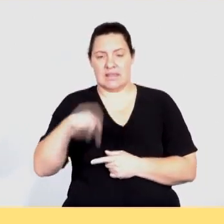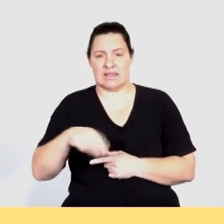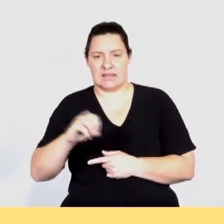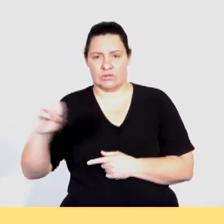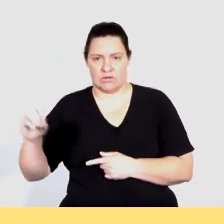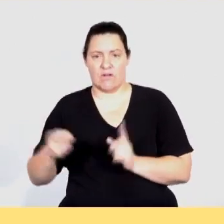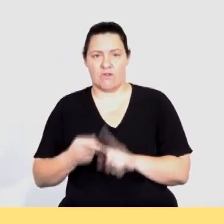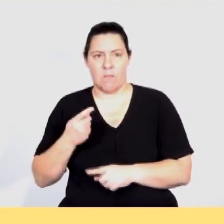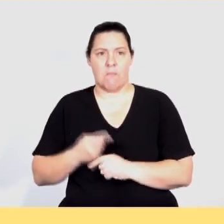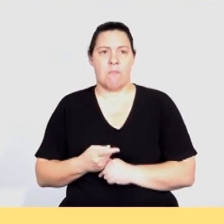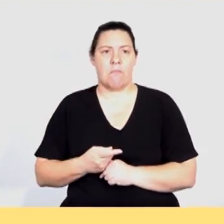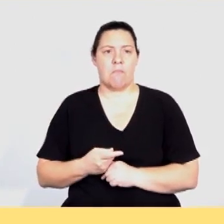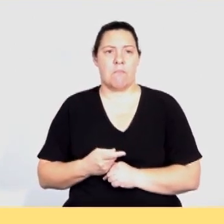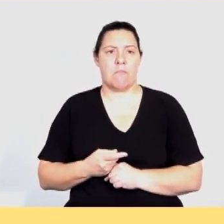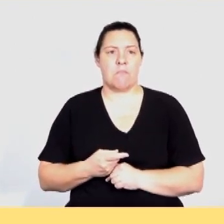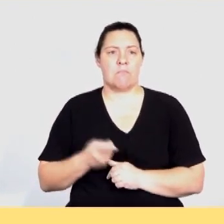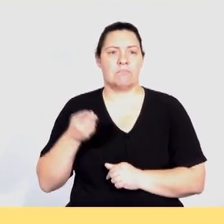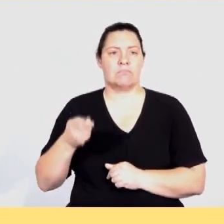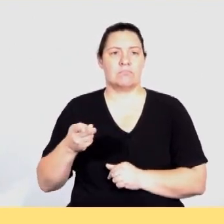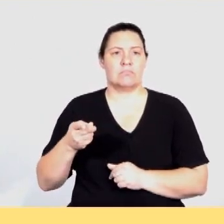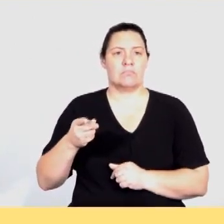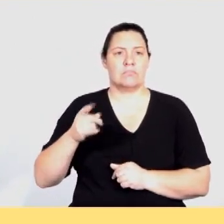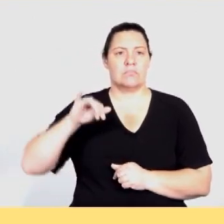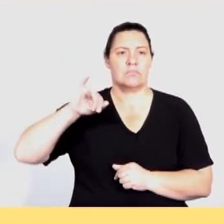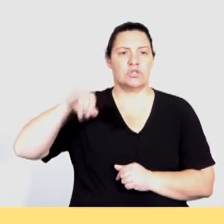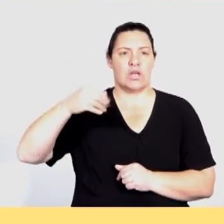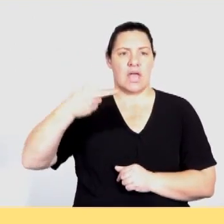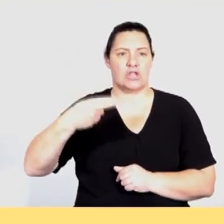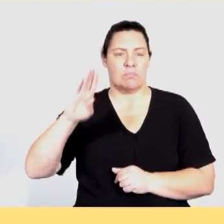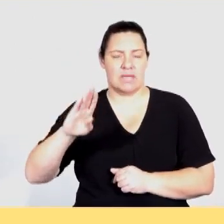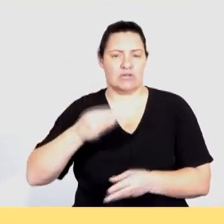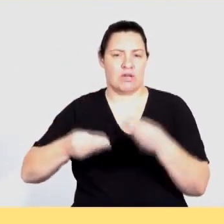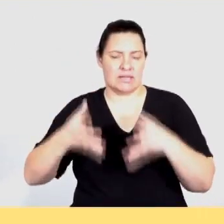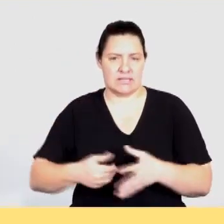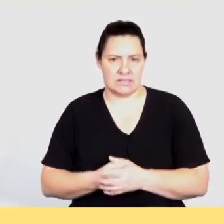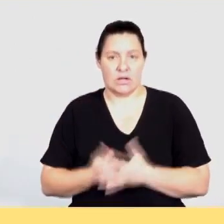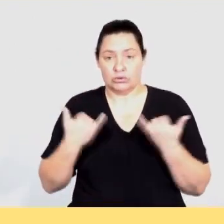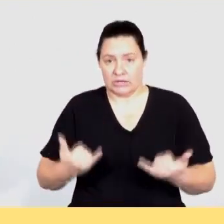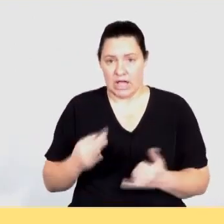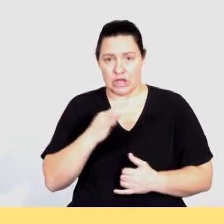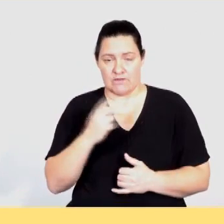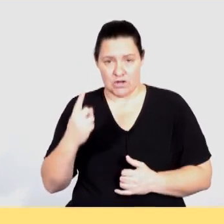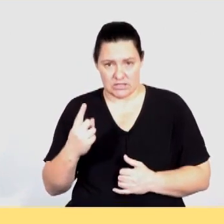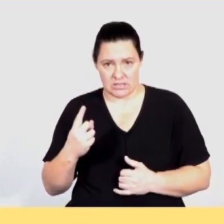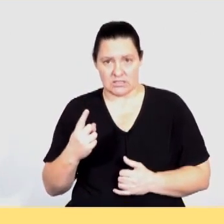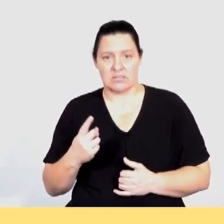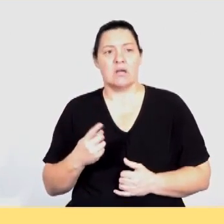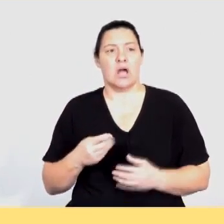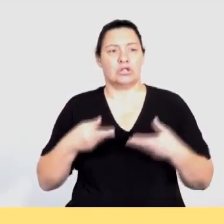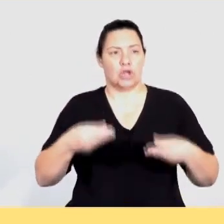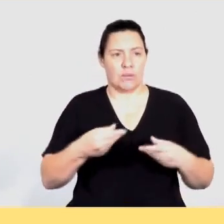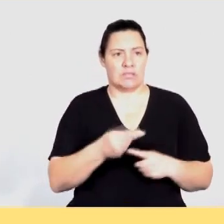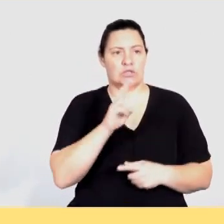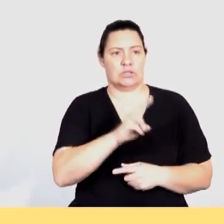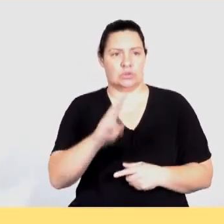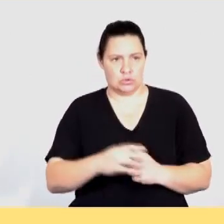23,000 from JHB Traders. So my document is going to be 22. The day, the 31st, we bought it